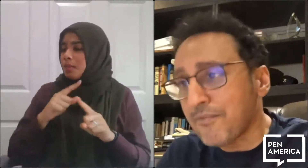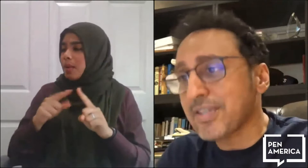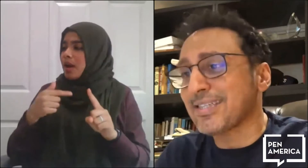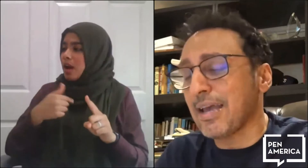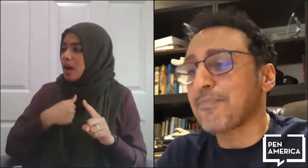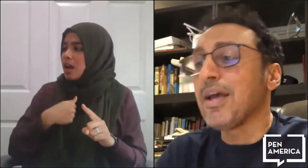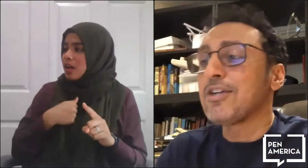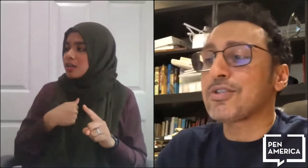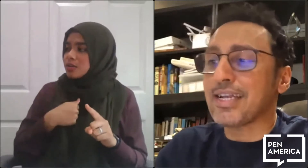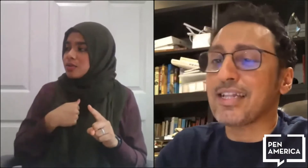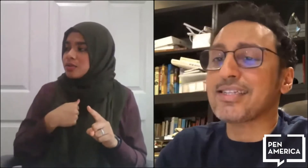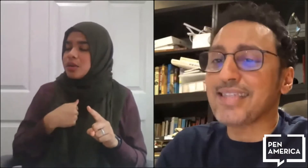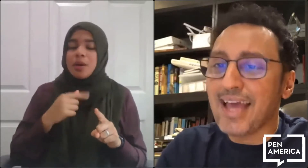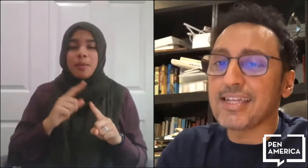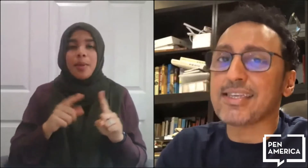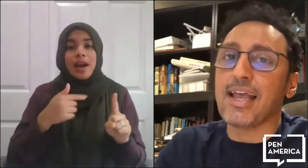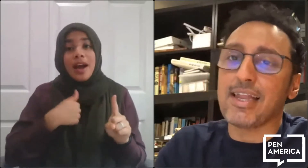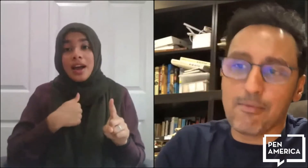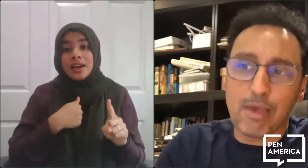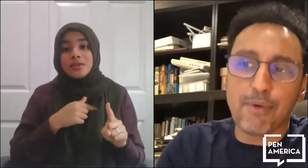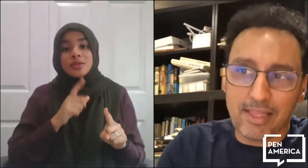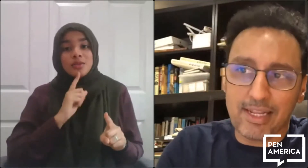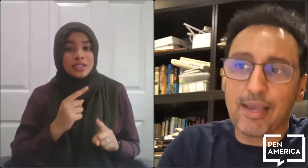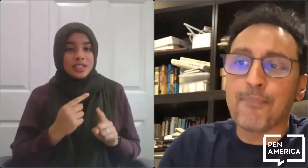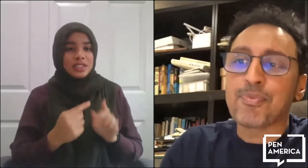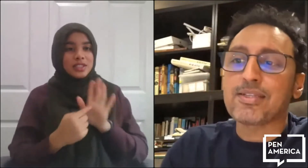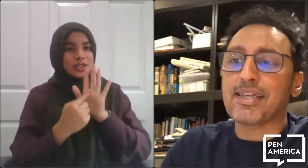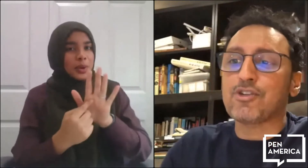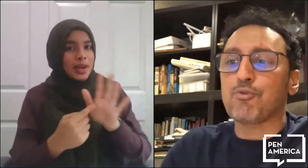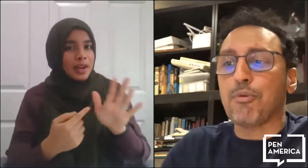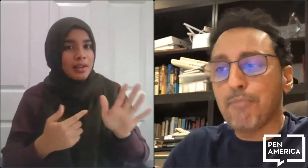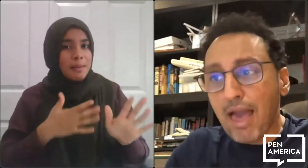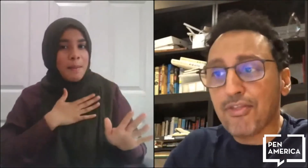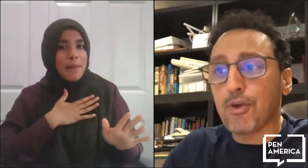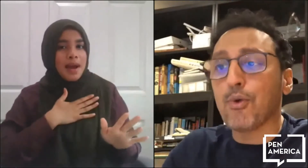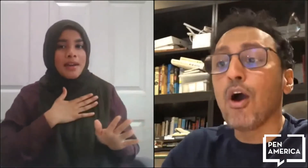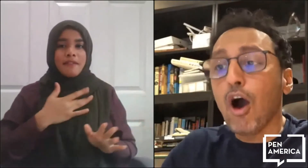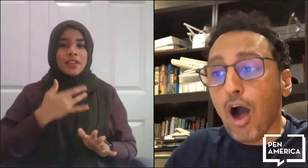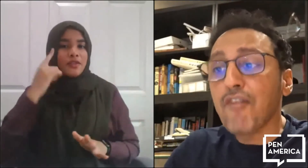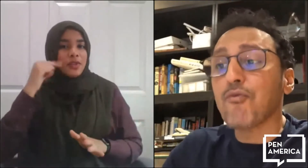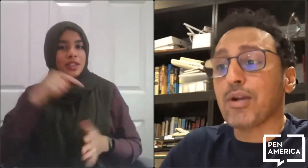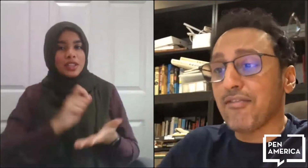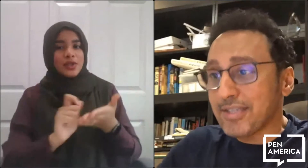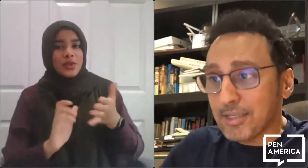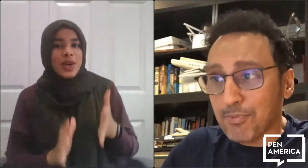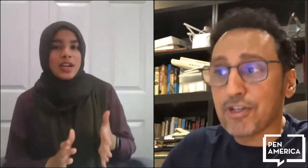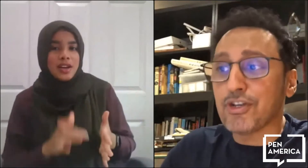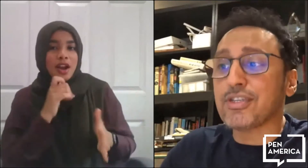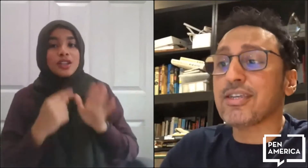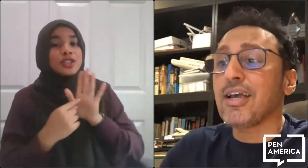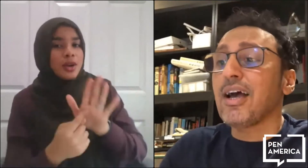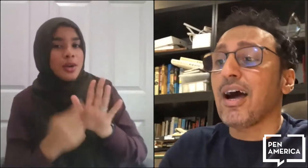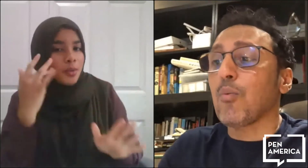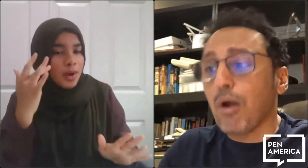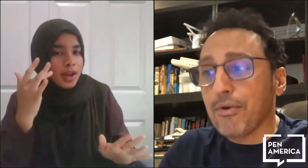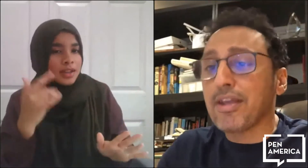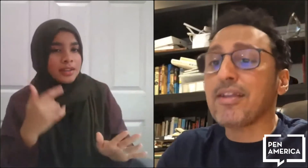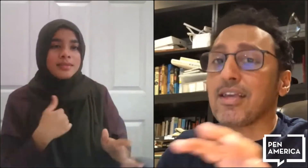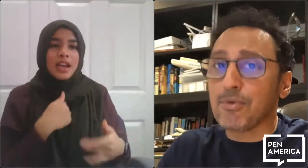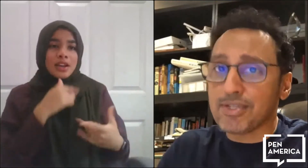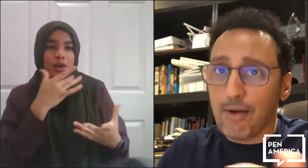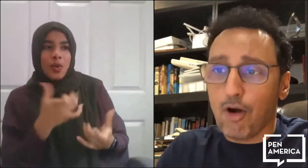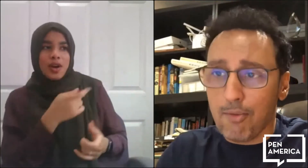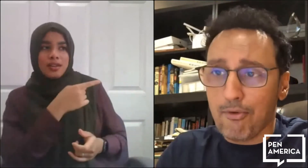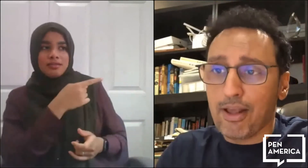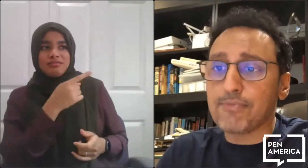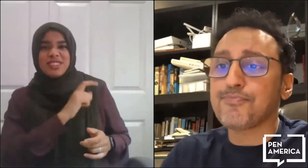in an obvious attempt to signal status and amiability, to get Trooper Matthew off whatever suspicions I worried